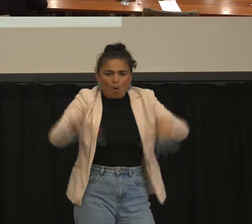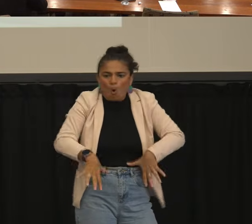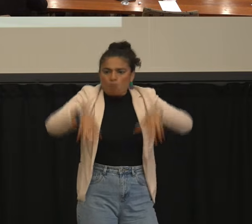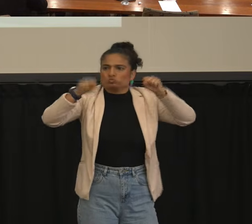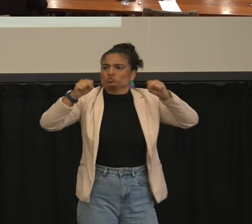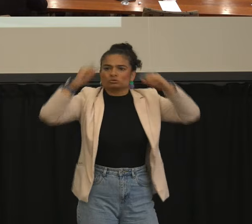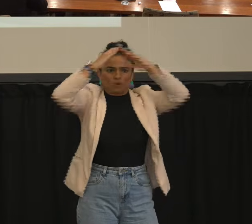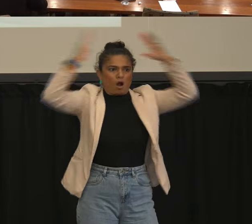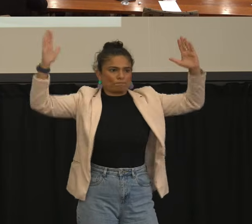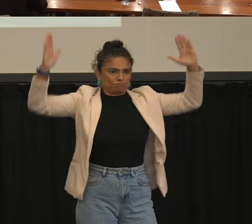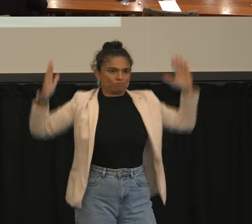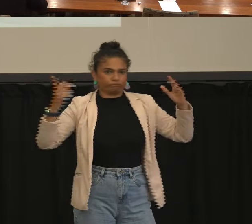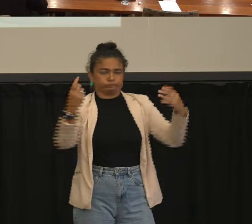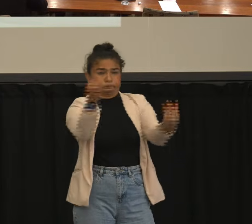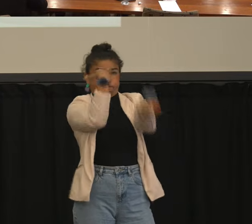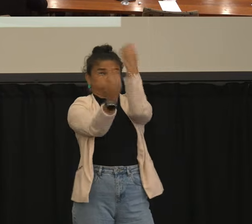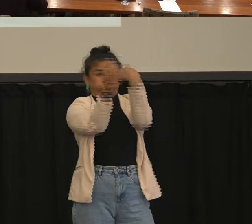platform,